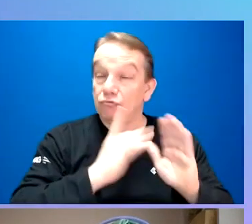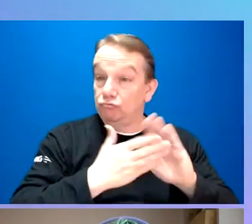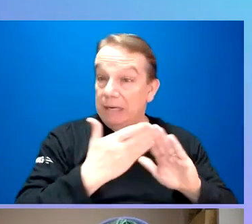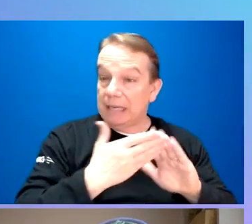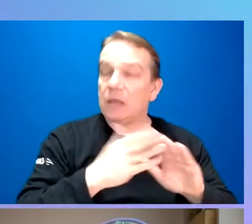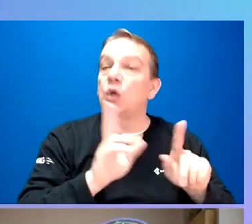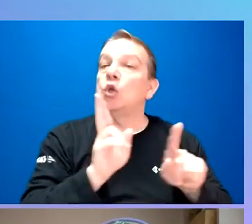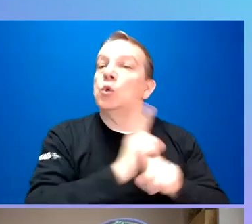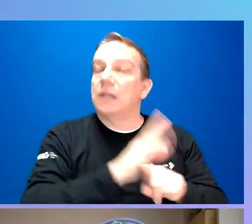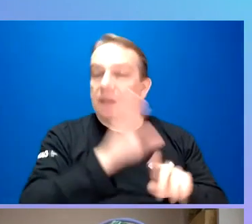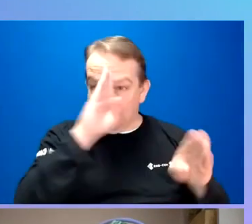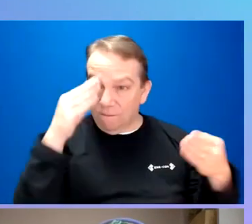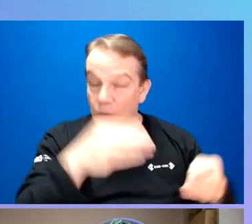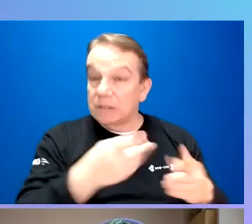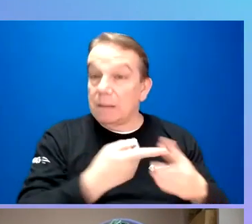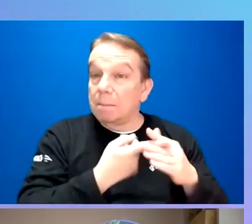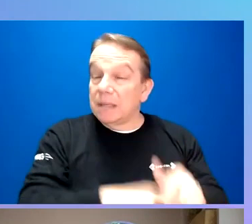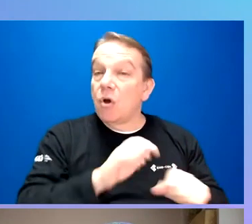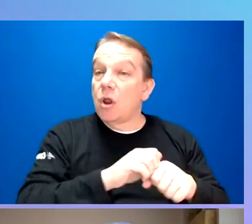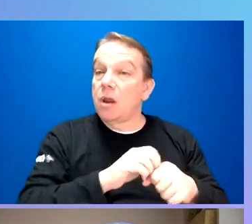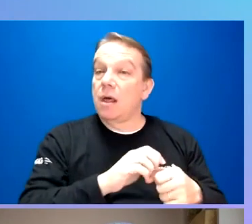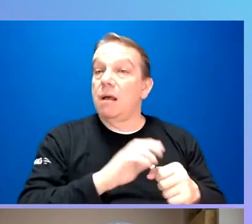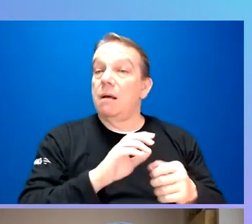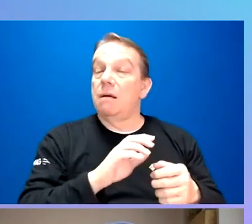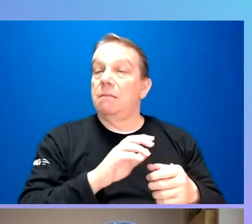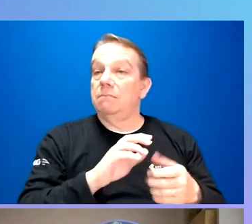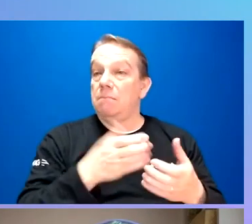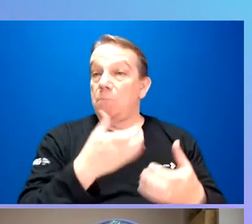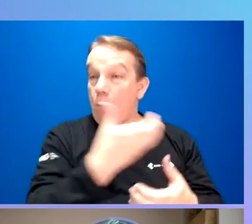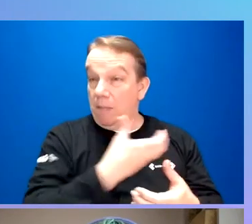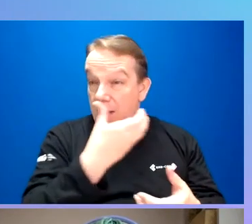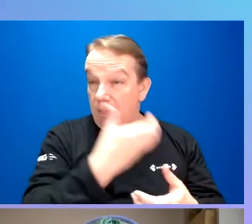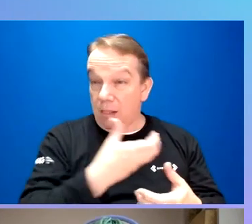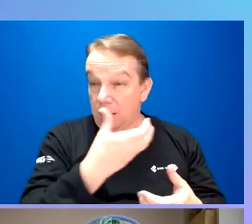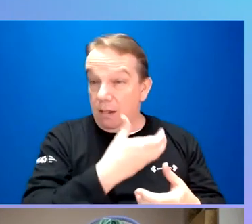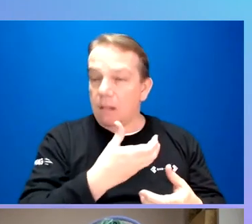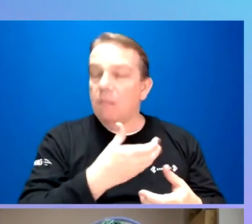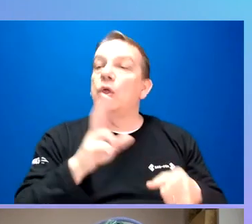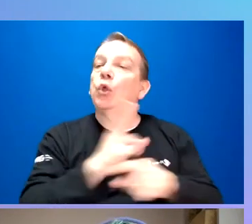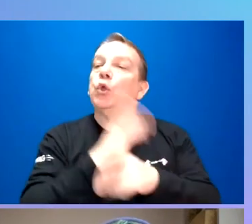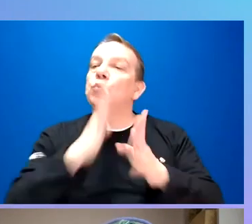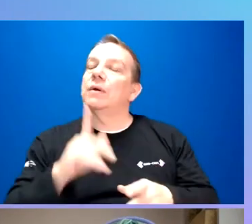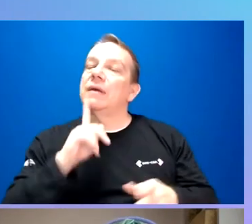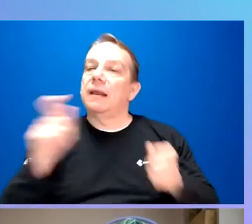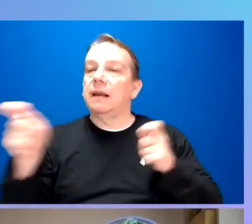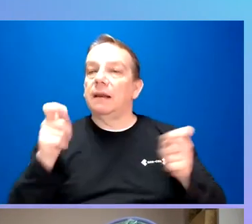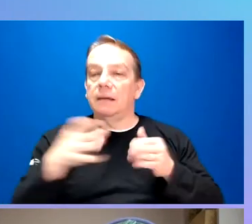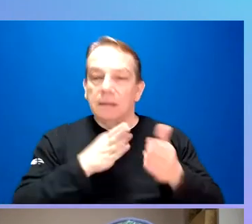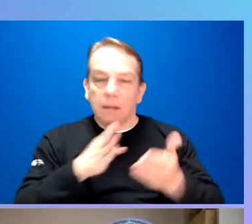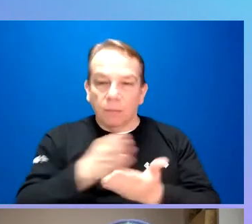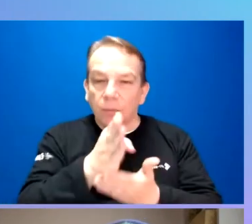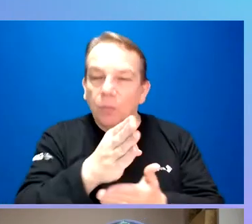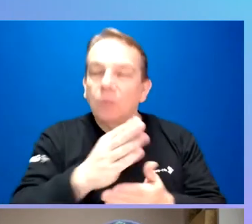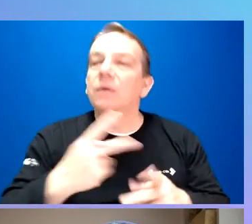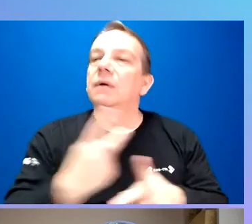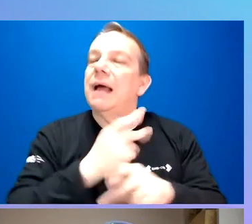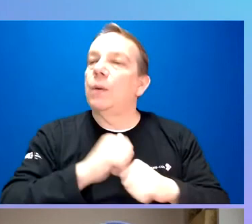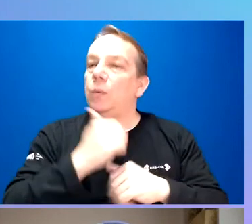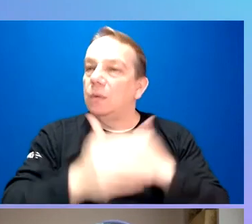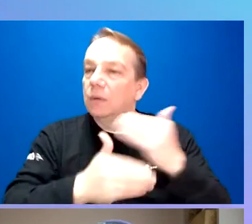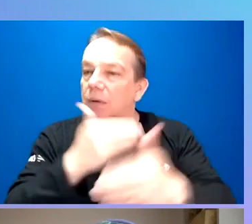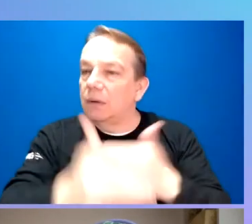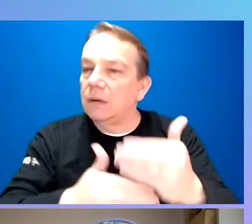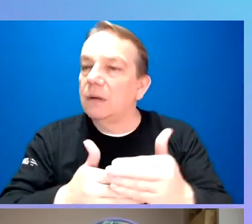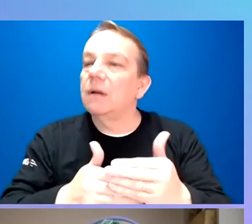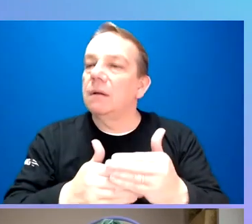focus indicator is enabled on a mobile device, the user of that is able to navigate through from one element to another, and the focus